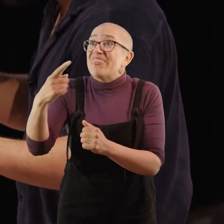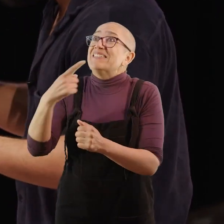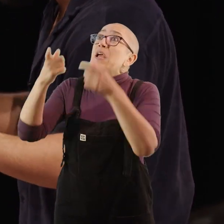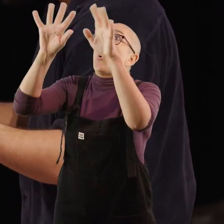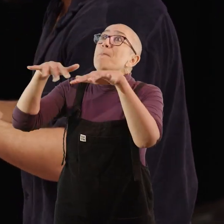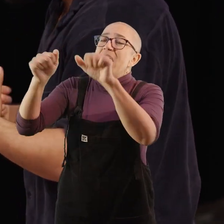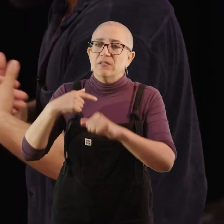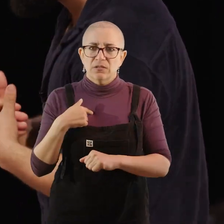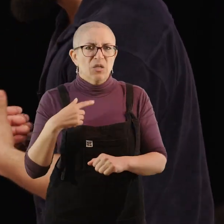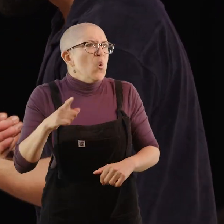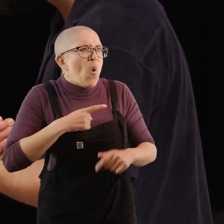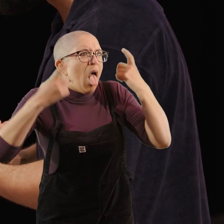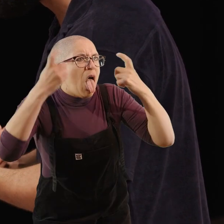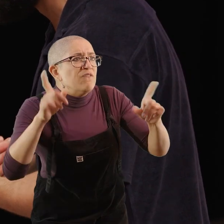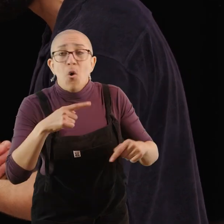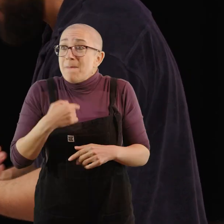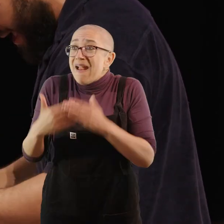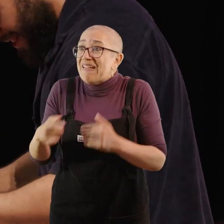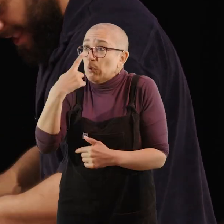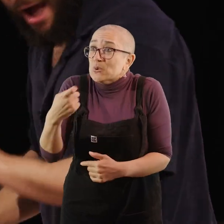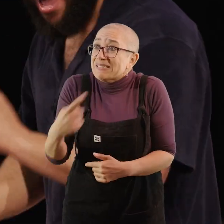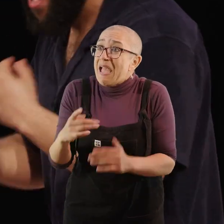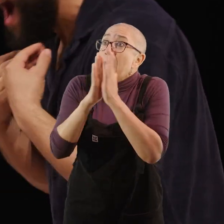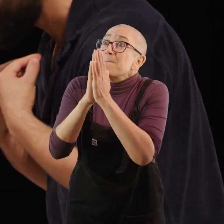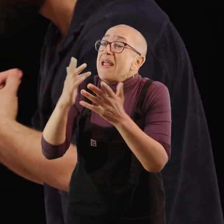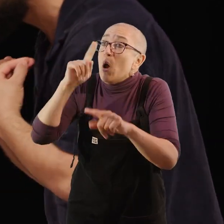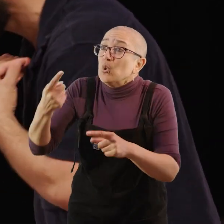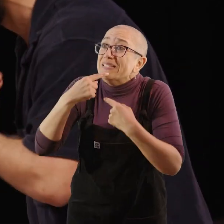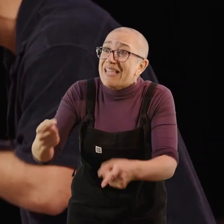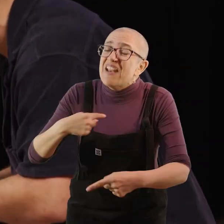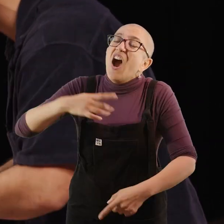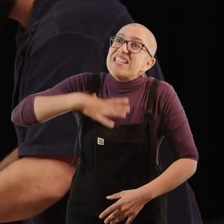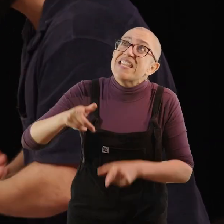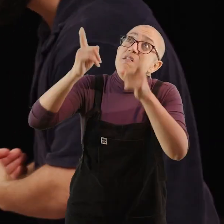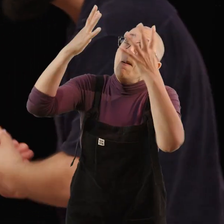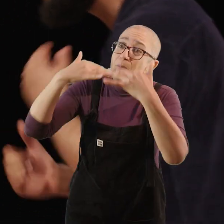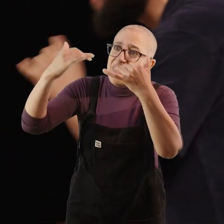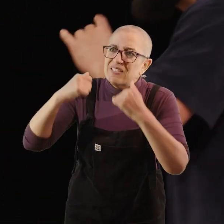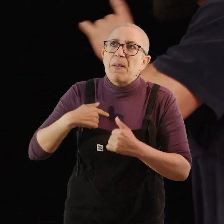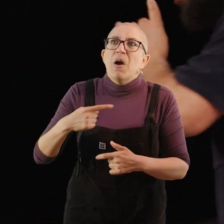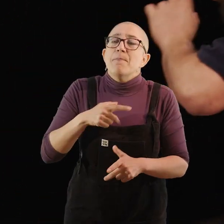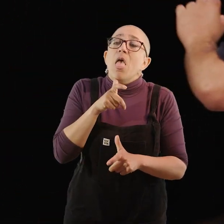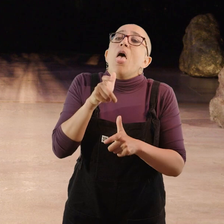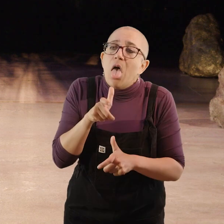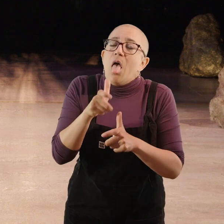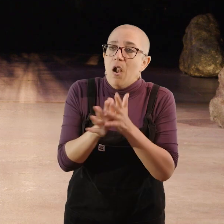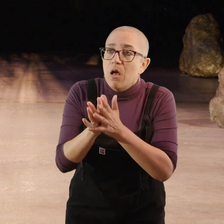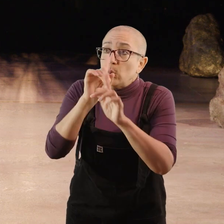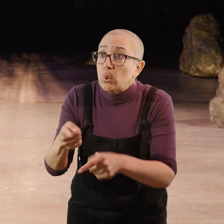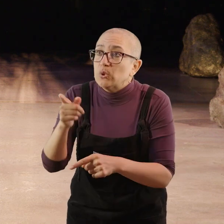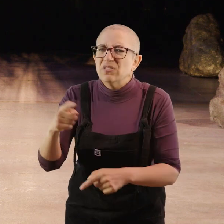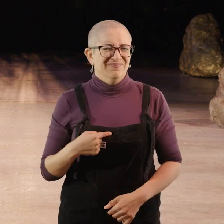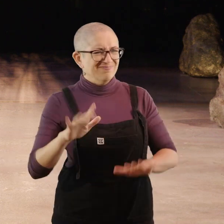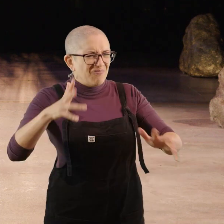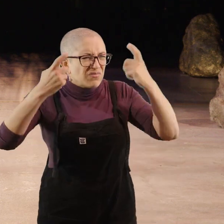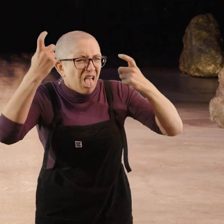us. Consider it not so deeply. But wherefore could I not pronounce amen? I had most need of blessing, and amen stuck in my throat. These deeds must not be thought